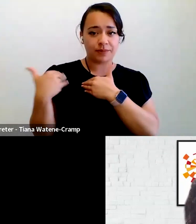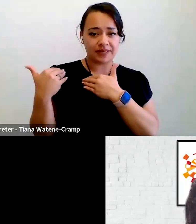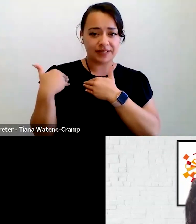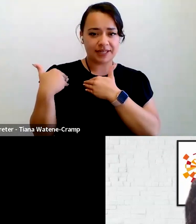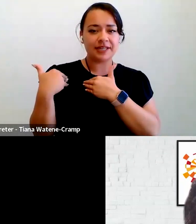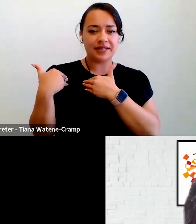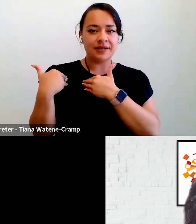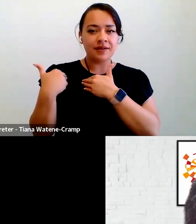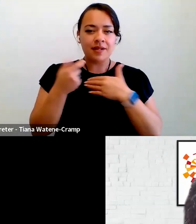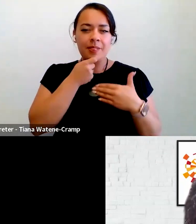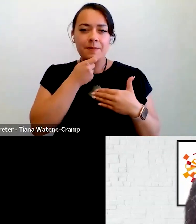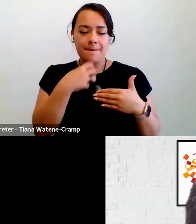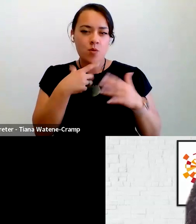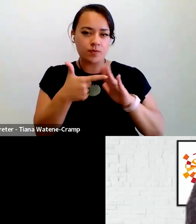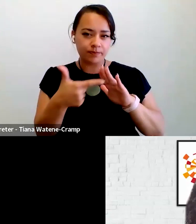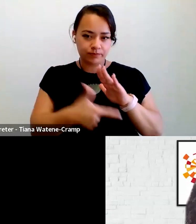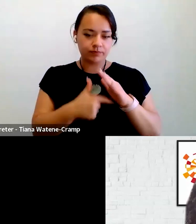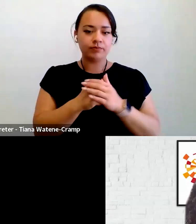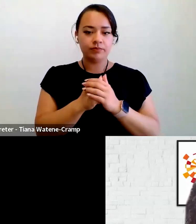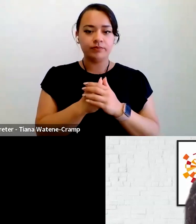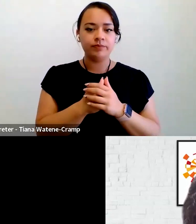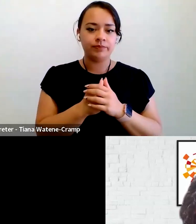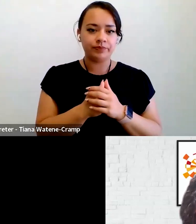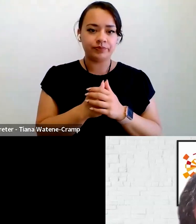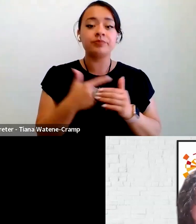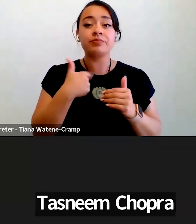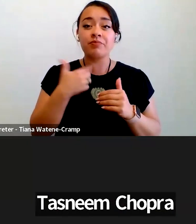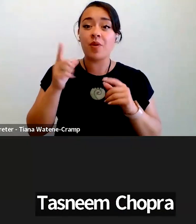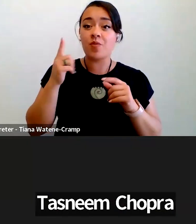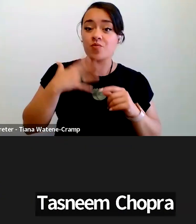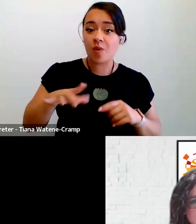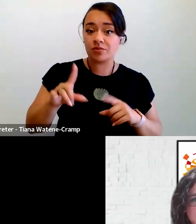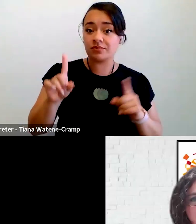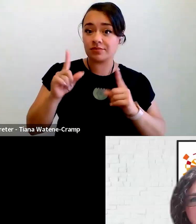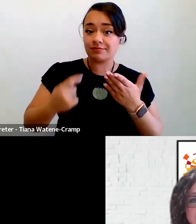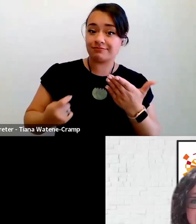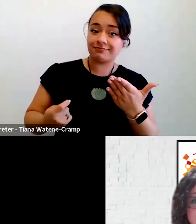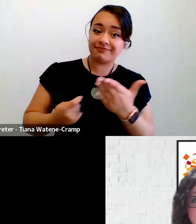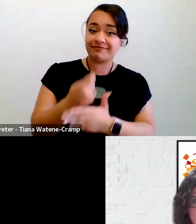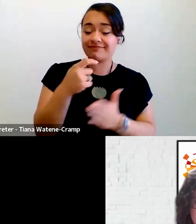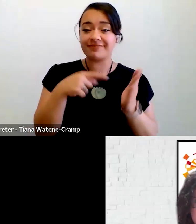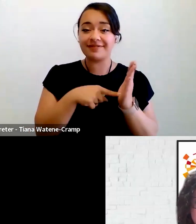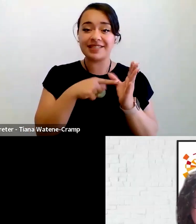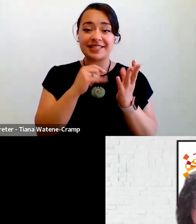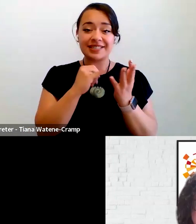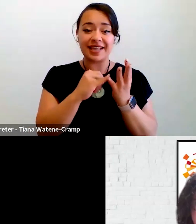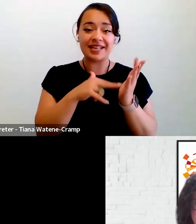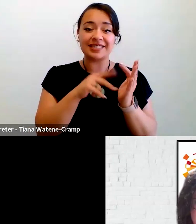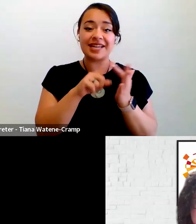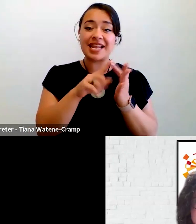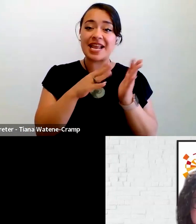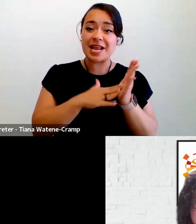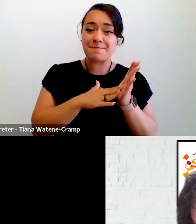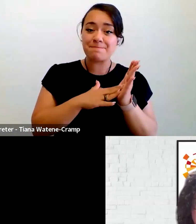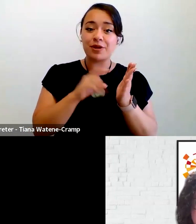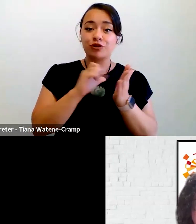a little bit further. I wanted to now hand over to Tasneem Chopra OAM, who